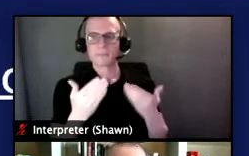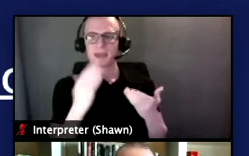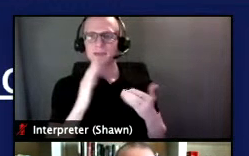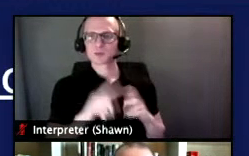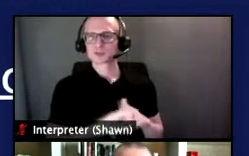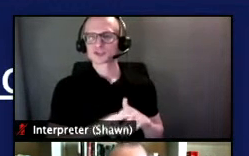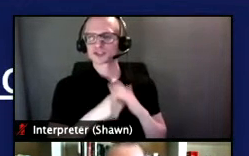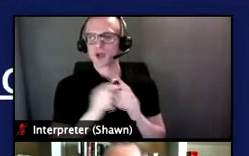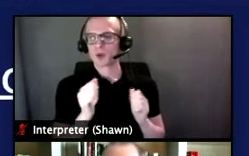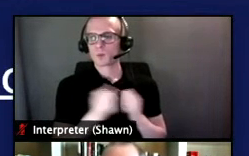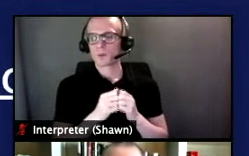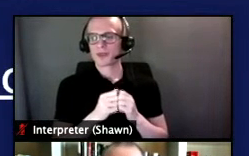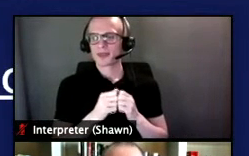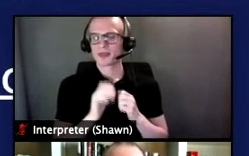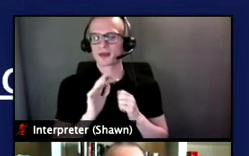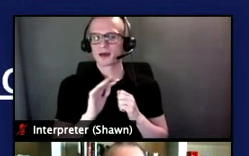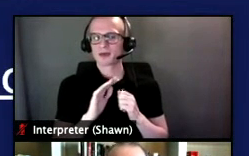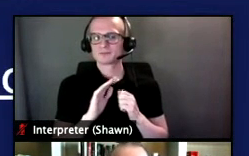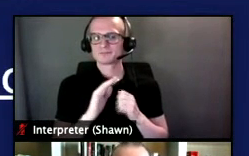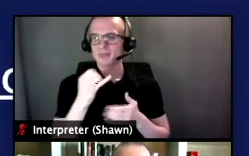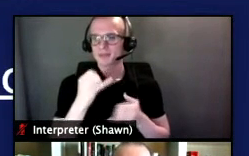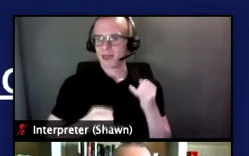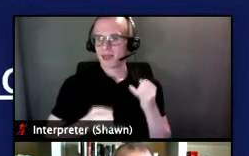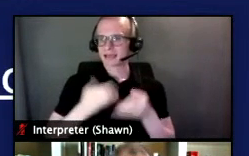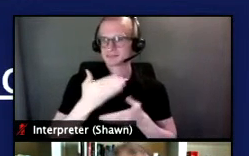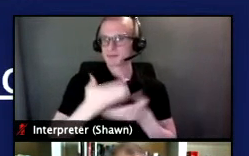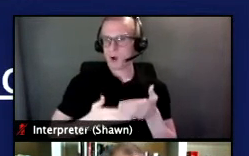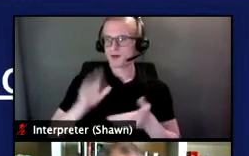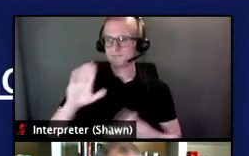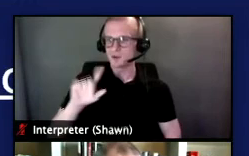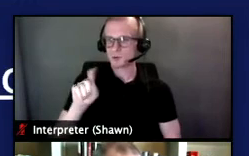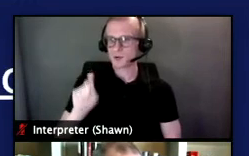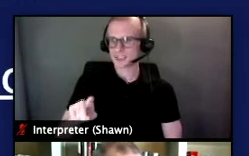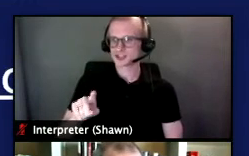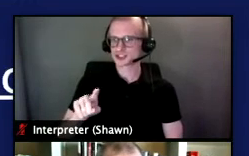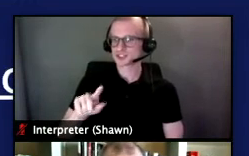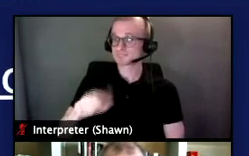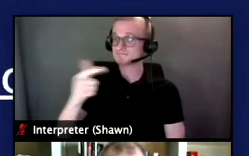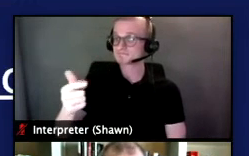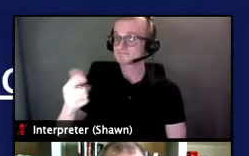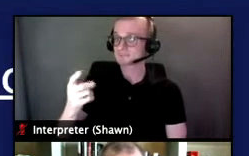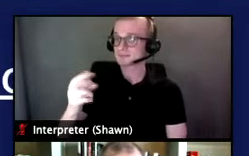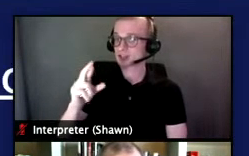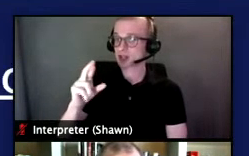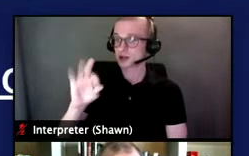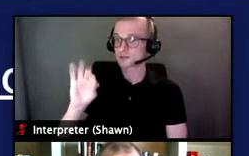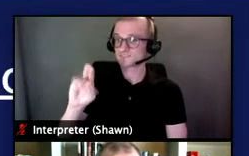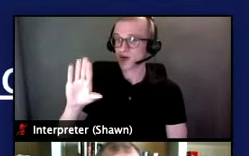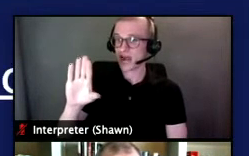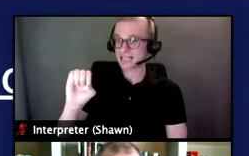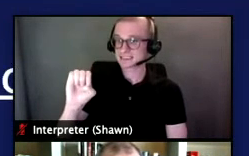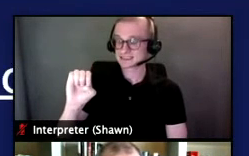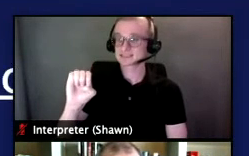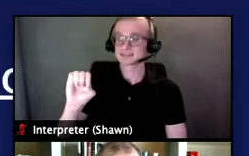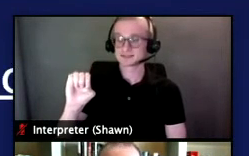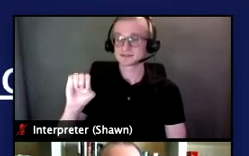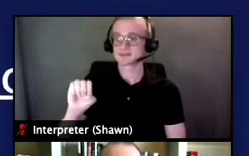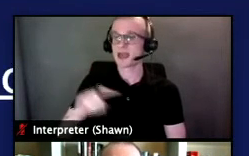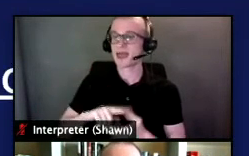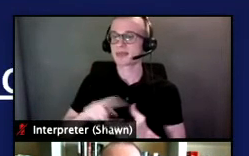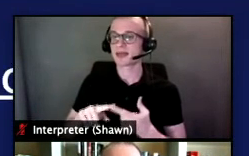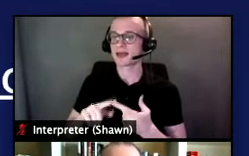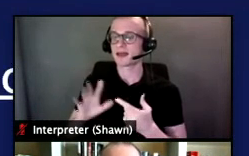of your question with perhaps Dr. France, and then We can get you